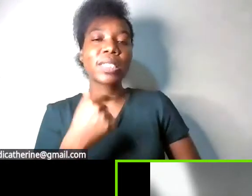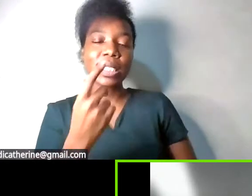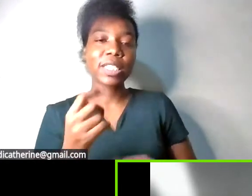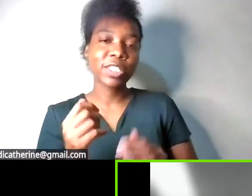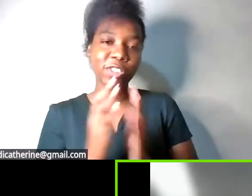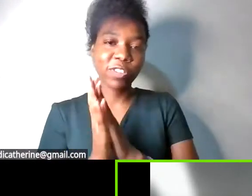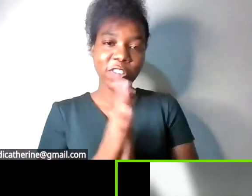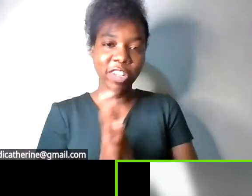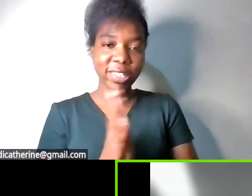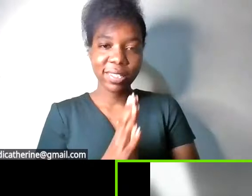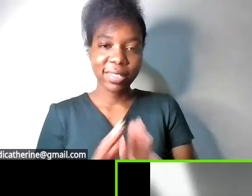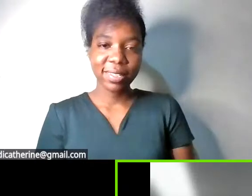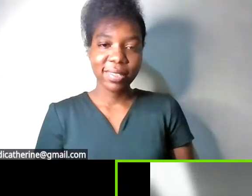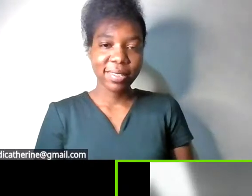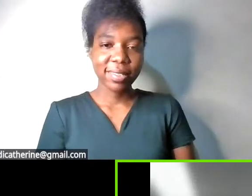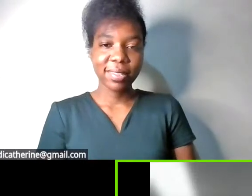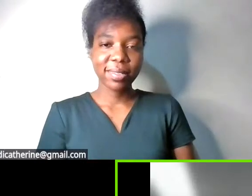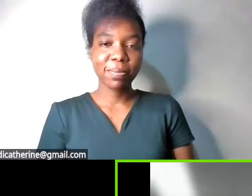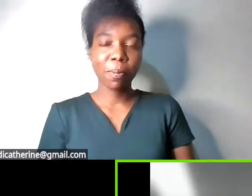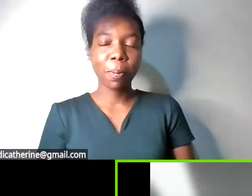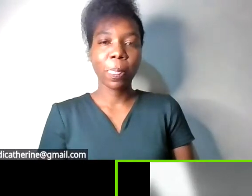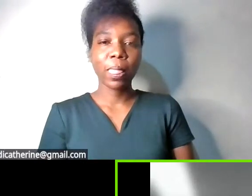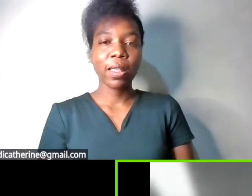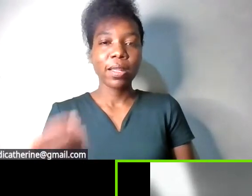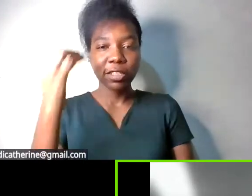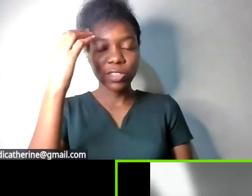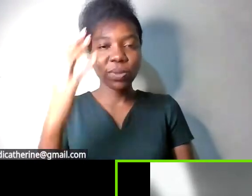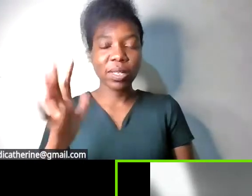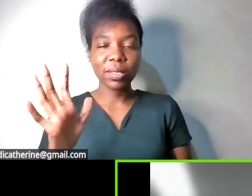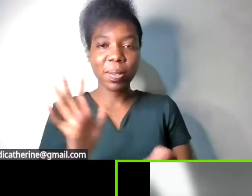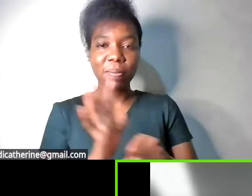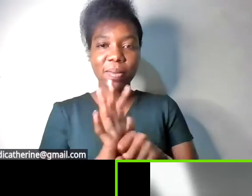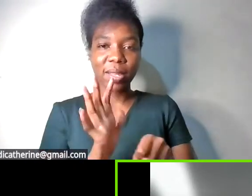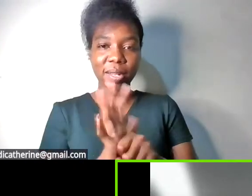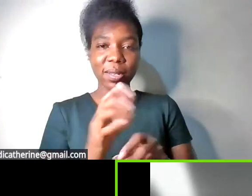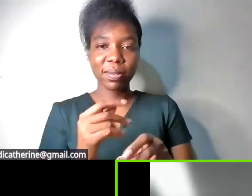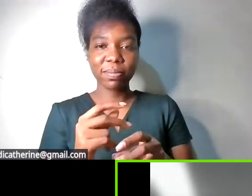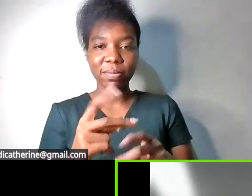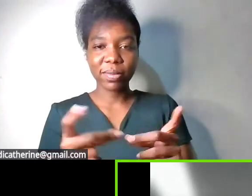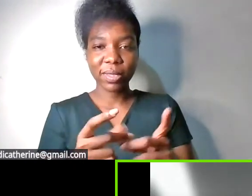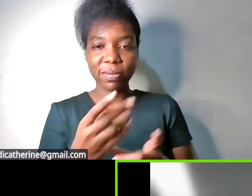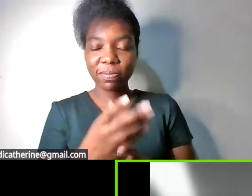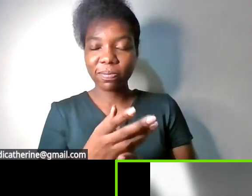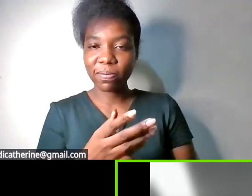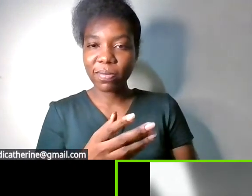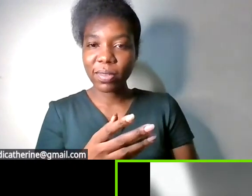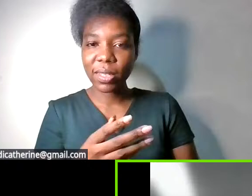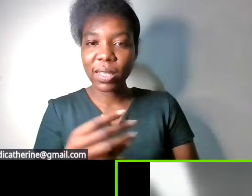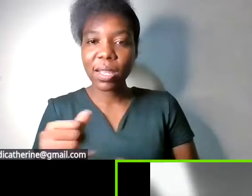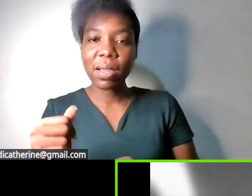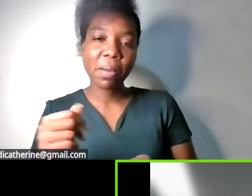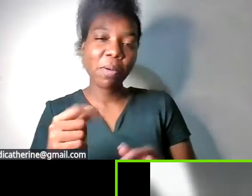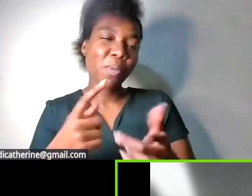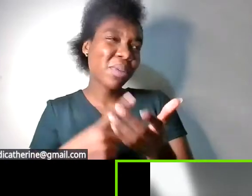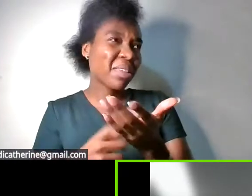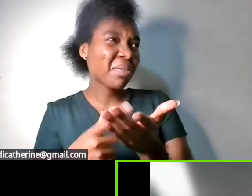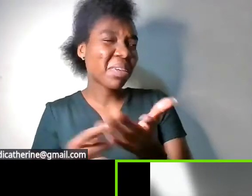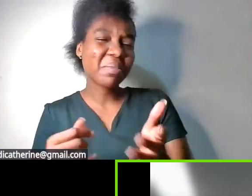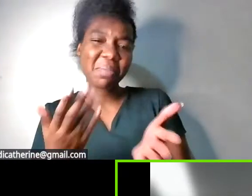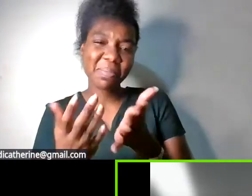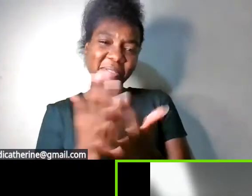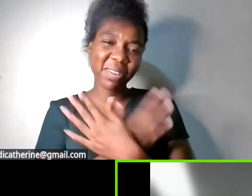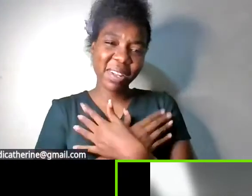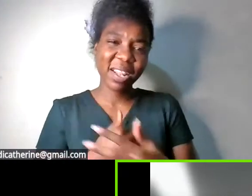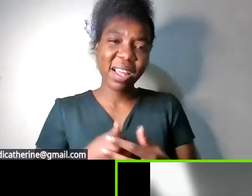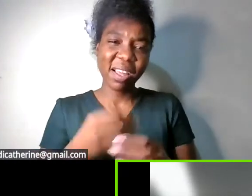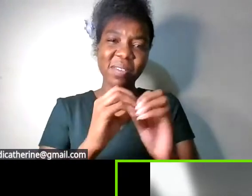Most of the students in the first couple of weeks is pretty tough for them. They haven't made any friends or get to know people. But